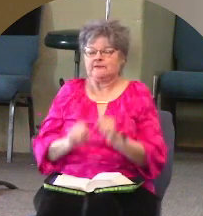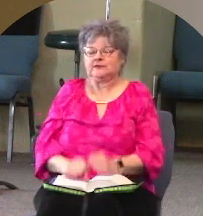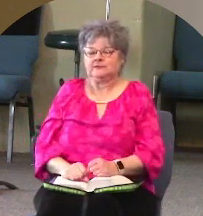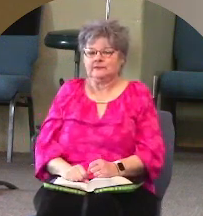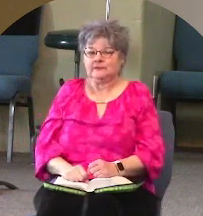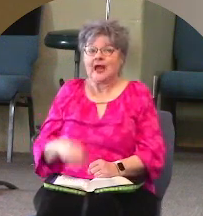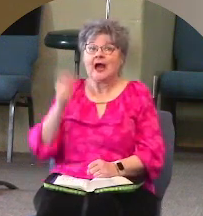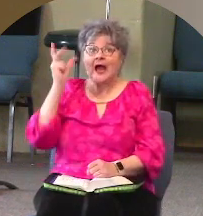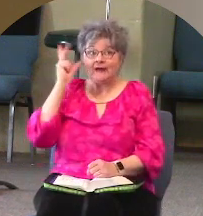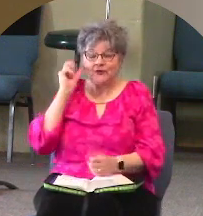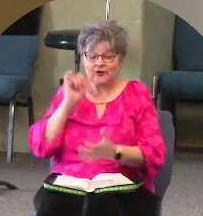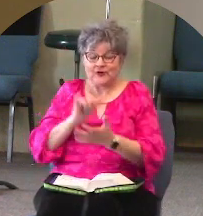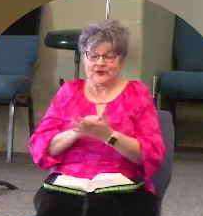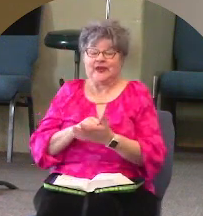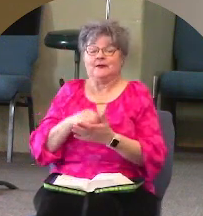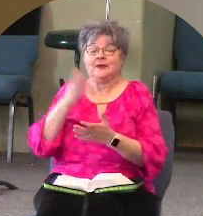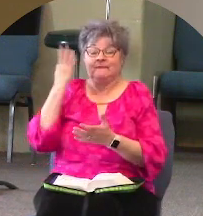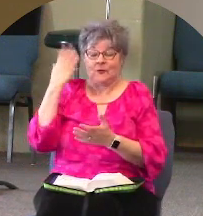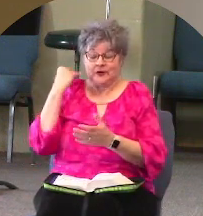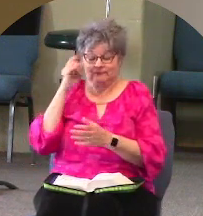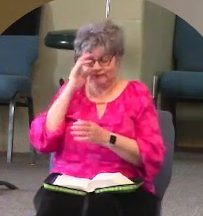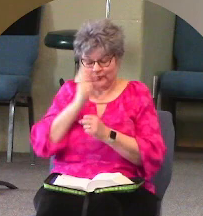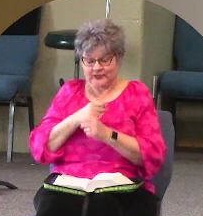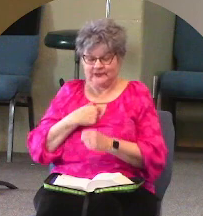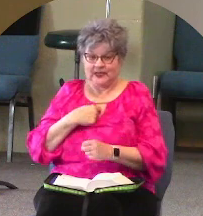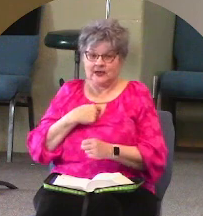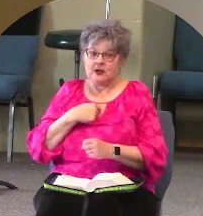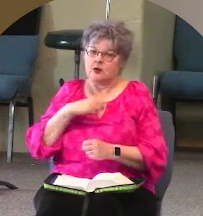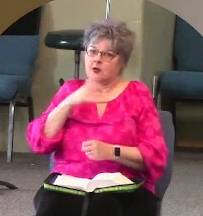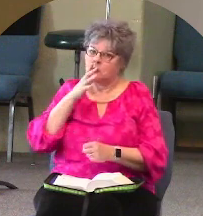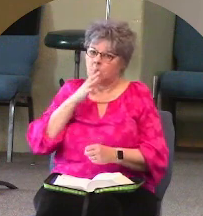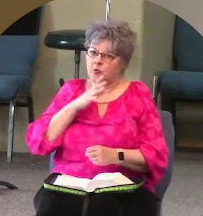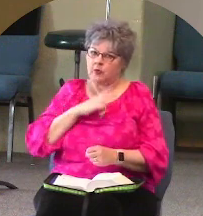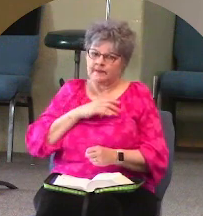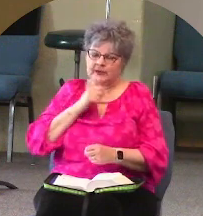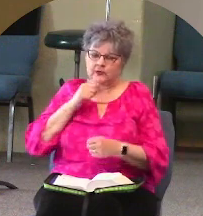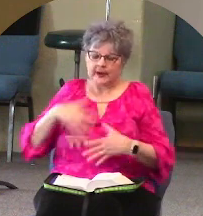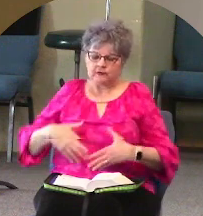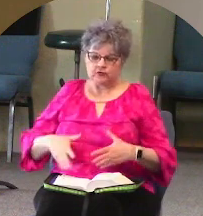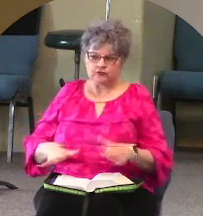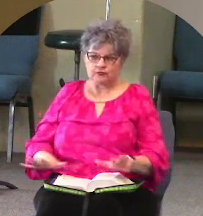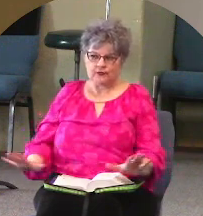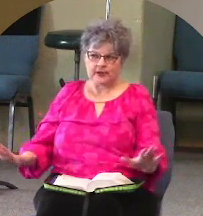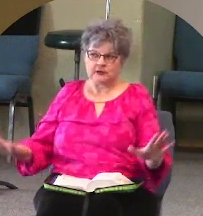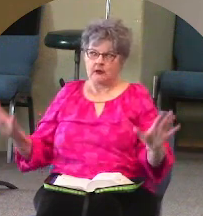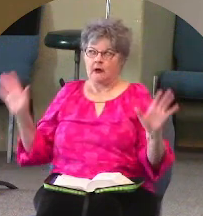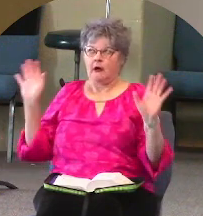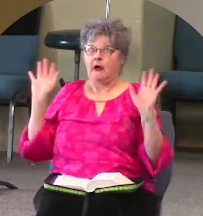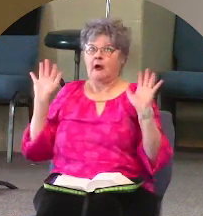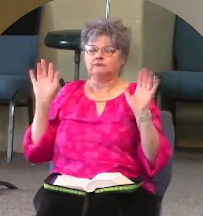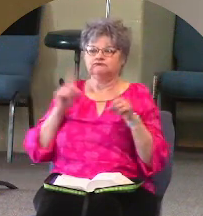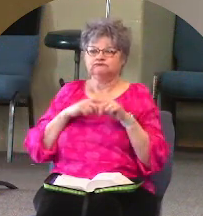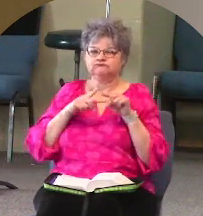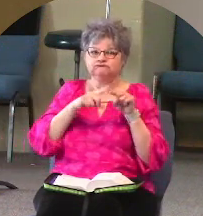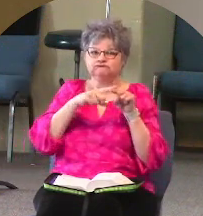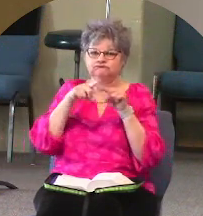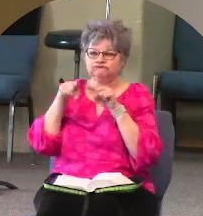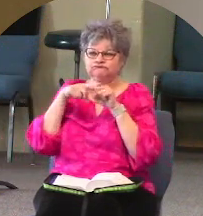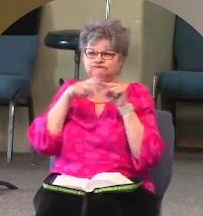I've heard that before, trust me. Ladies, oh, you don't have a dress on? Oh, shame, shame,